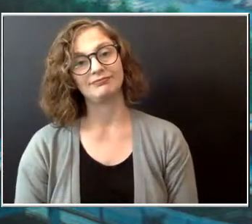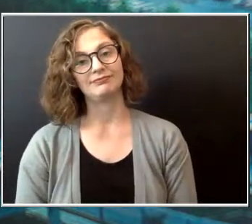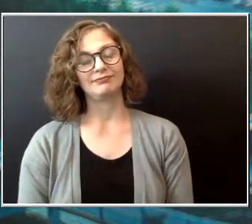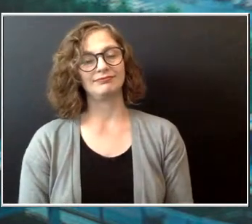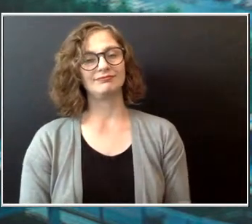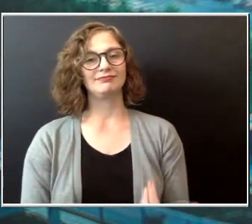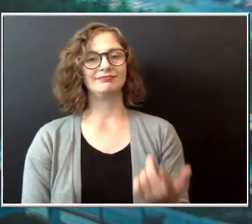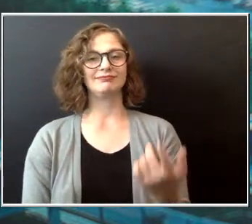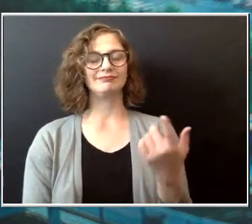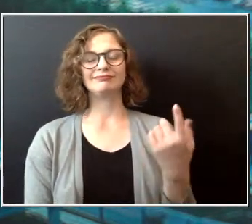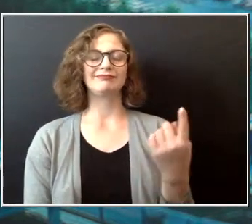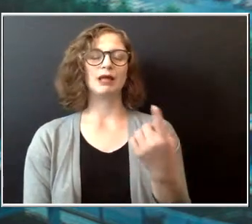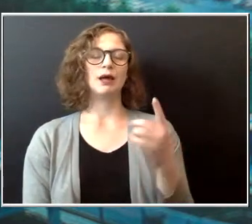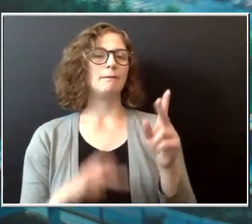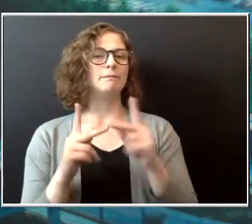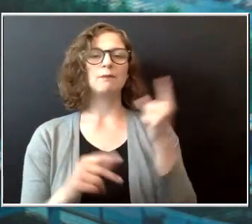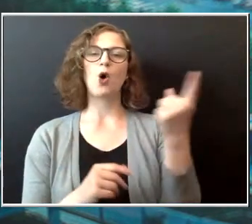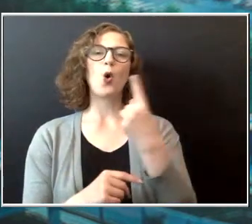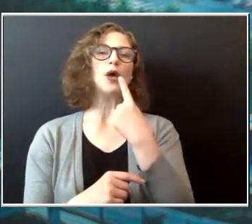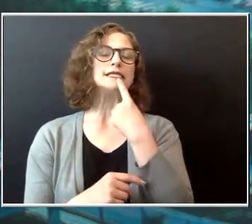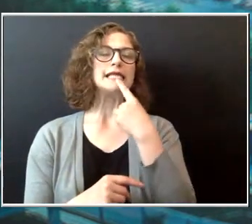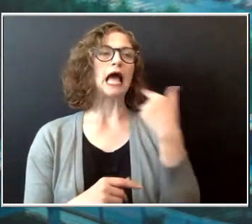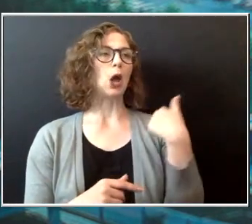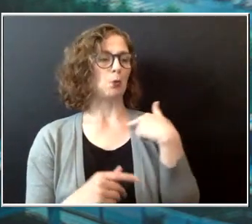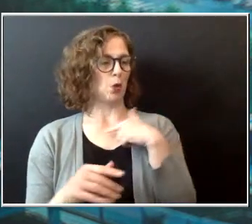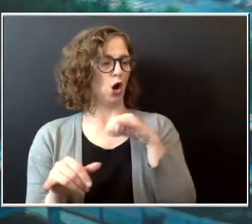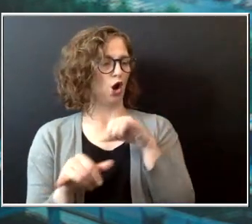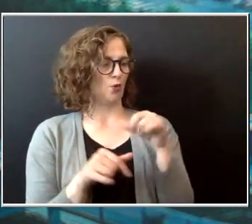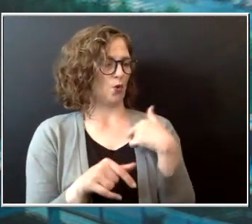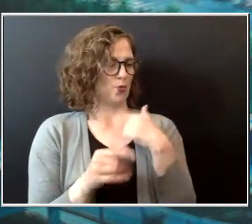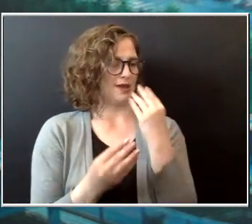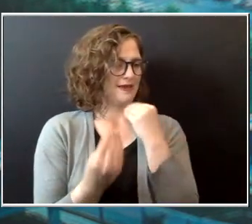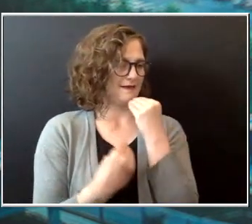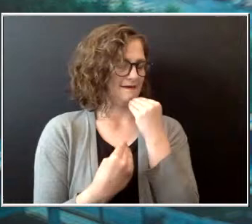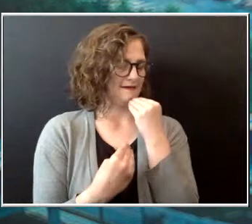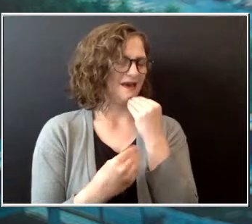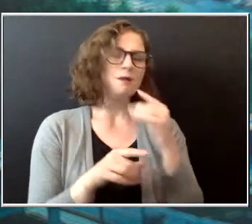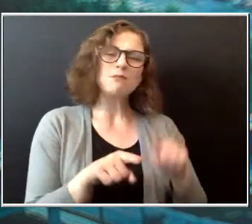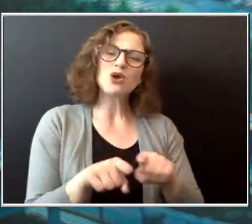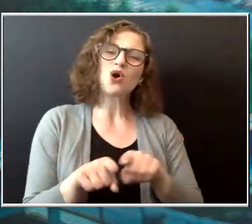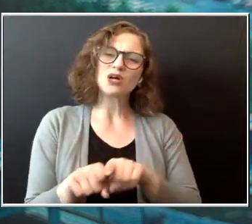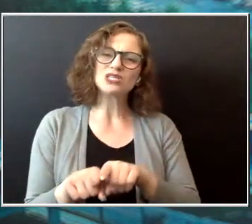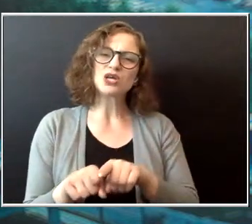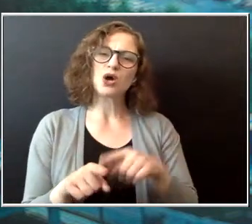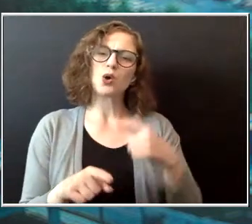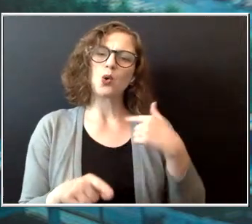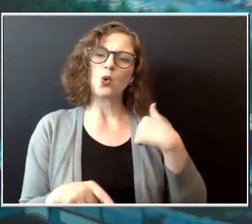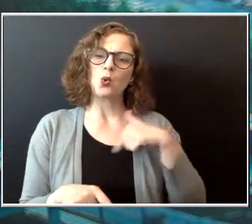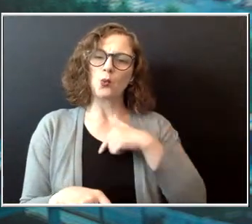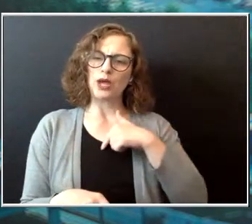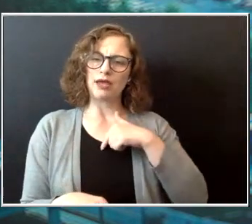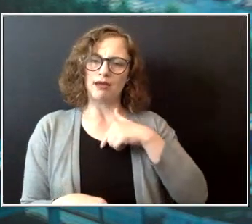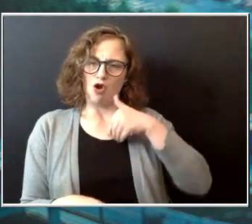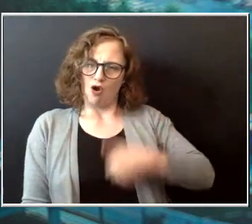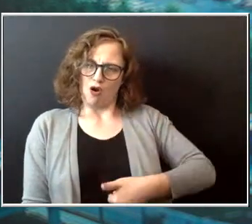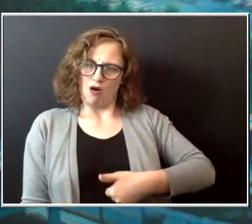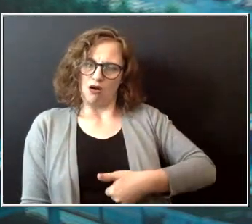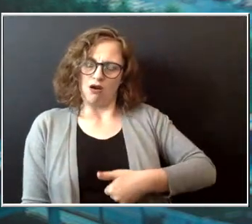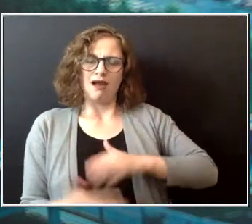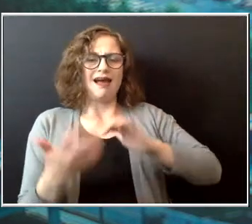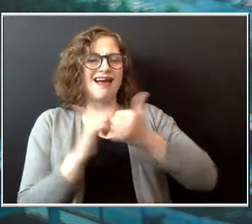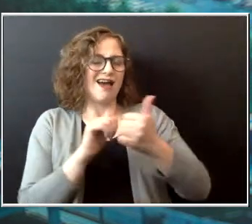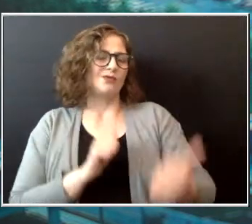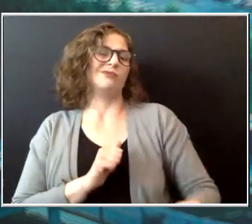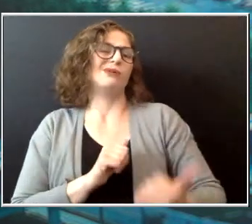that, we are how we approach our lives. And when I'm in the clinic with my patients, and they say, how